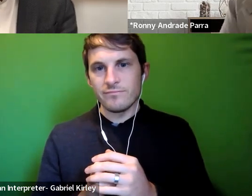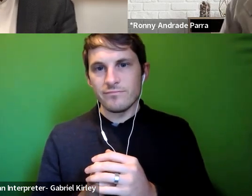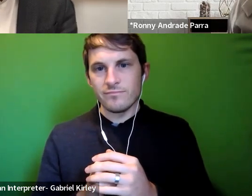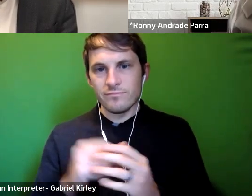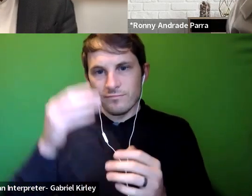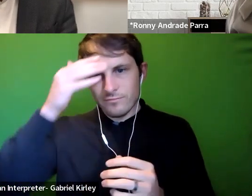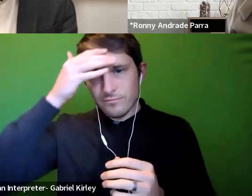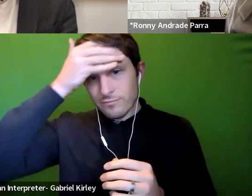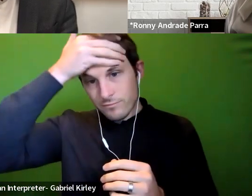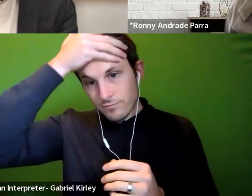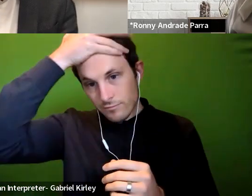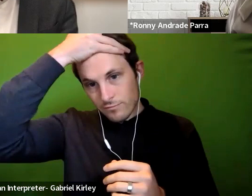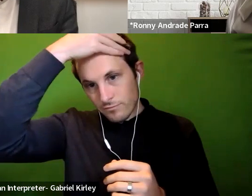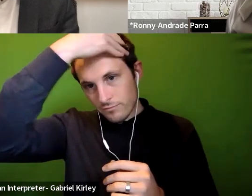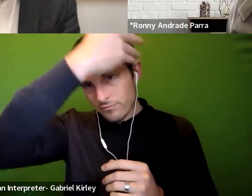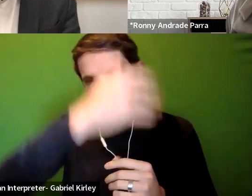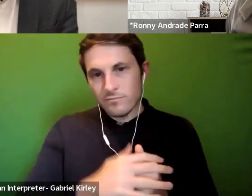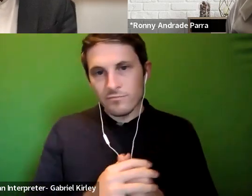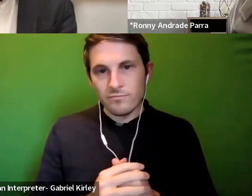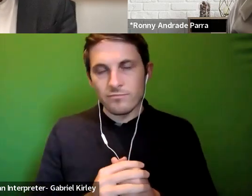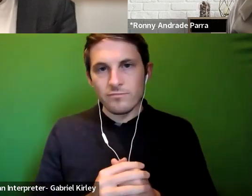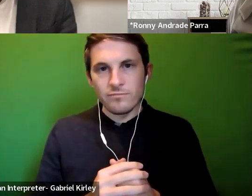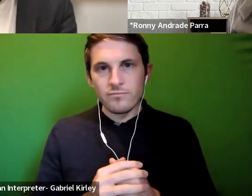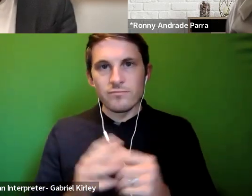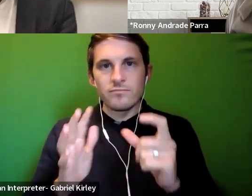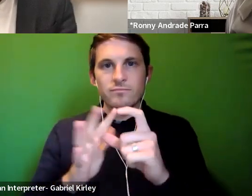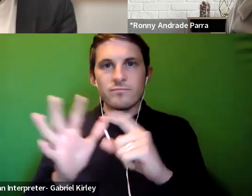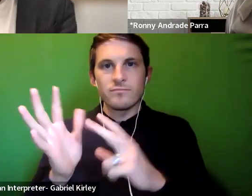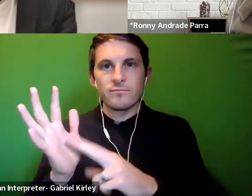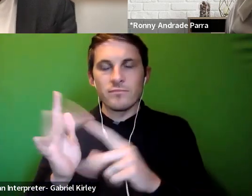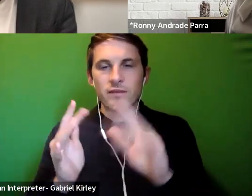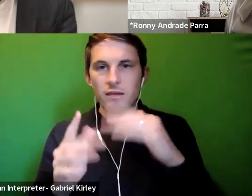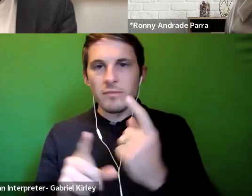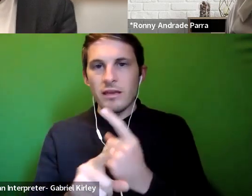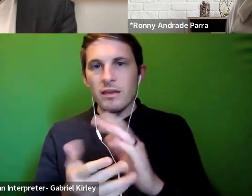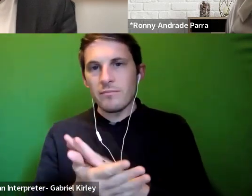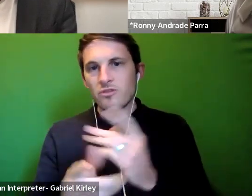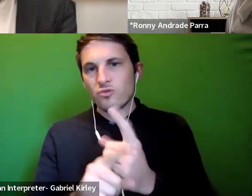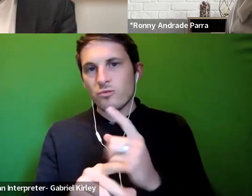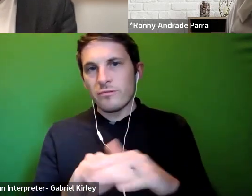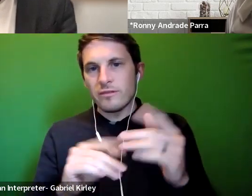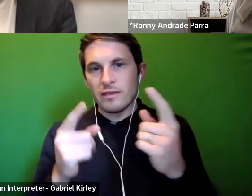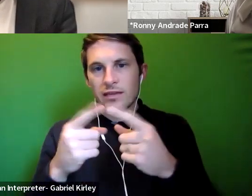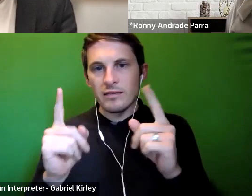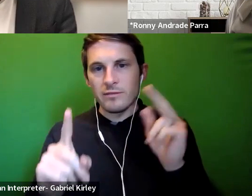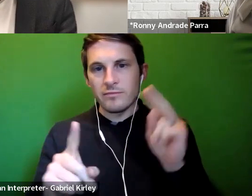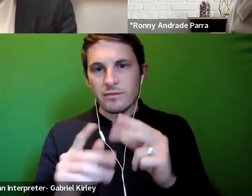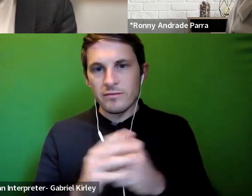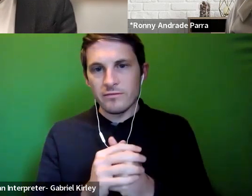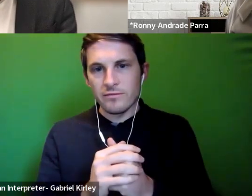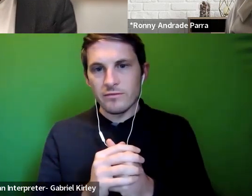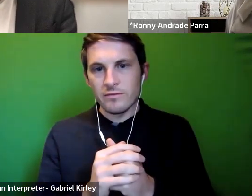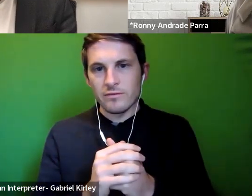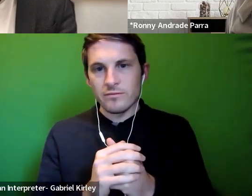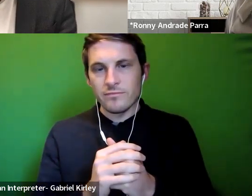Yeah, I'm definitely, I'm keen to speak to an academic perspective because I'm really reminded of 15 years ago working at our